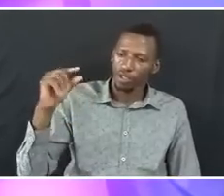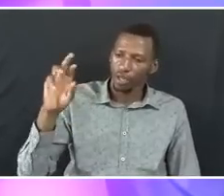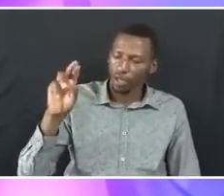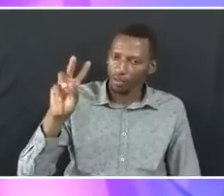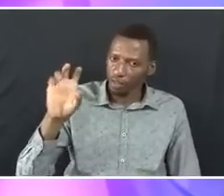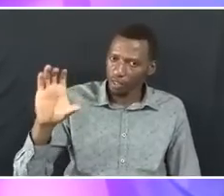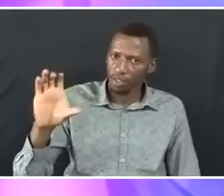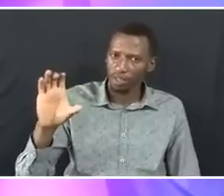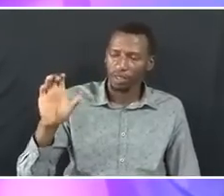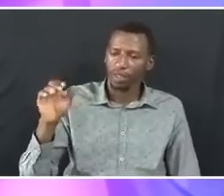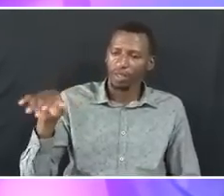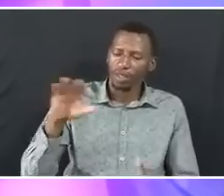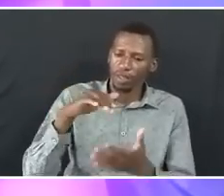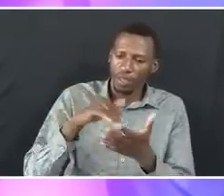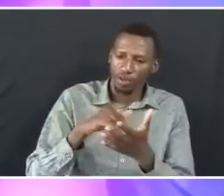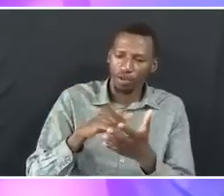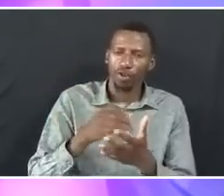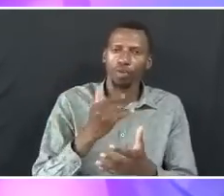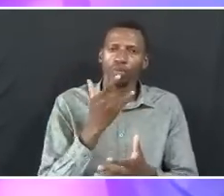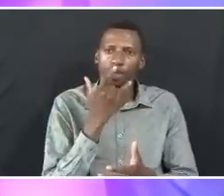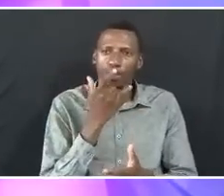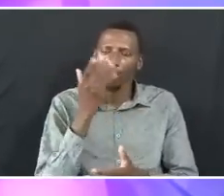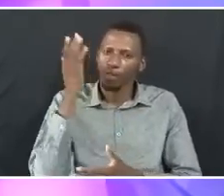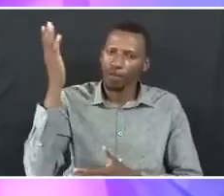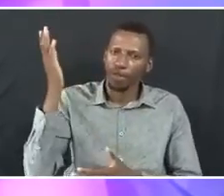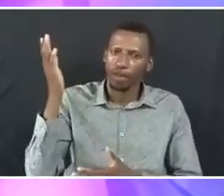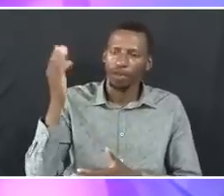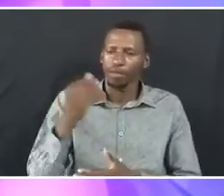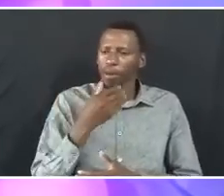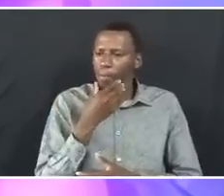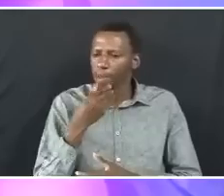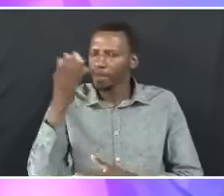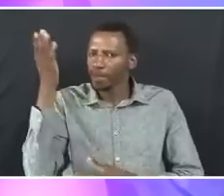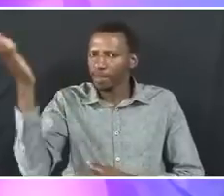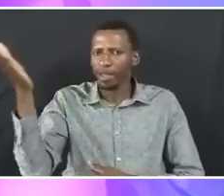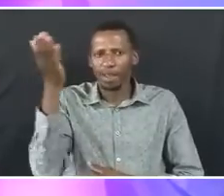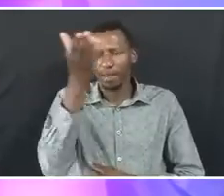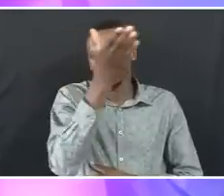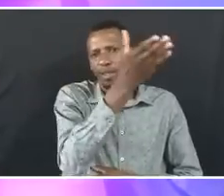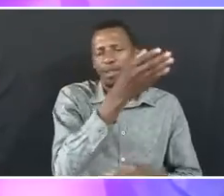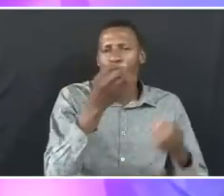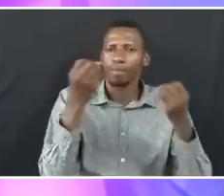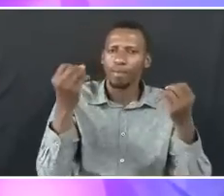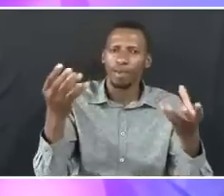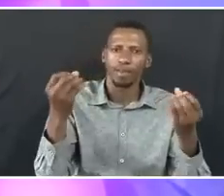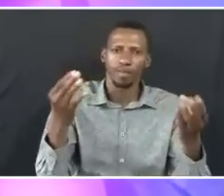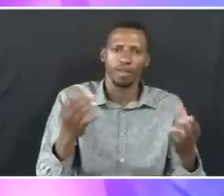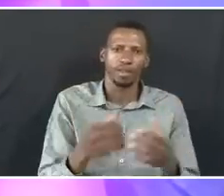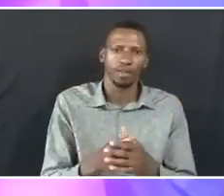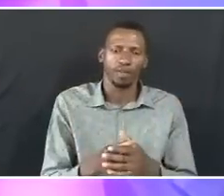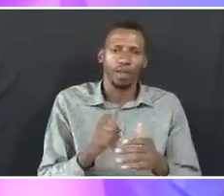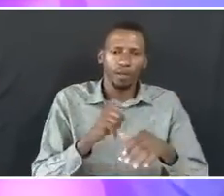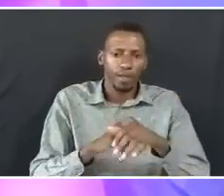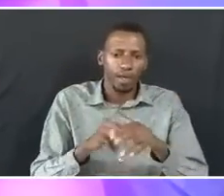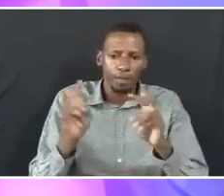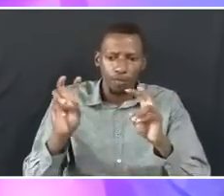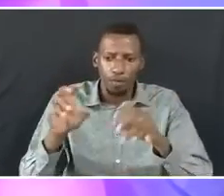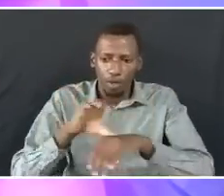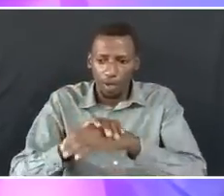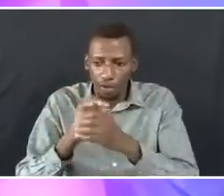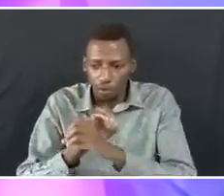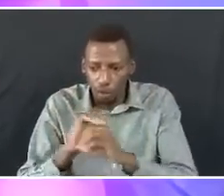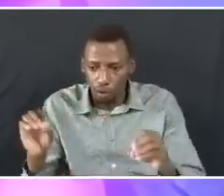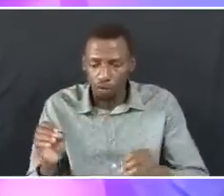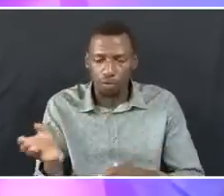Conference. Uko iko watu wanatafuta tu, wanatafutana. Ndiyo ukuje utuambie kuna watu